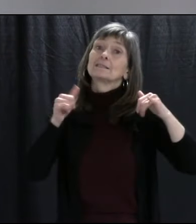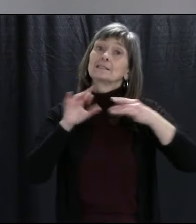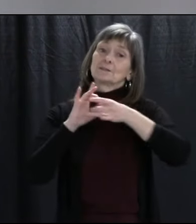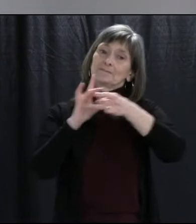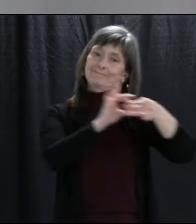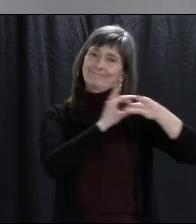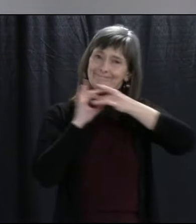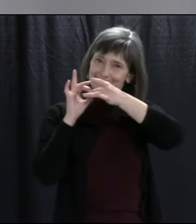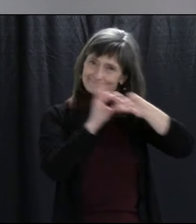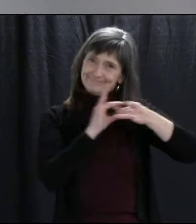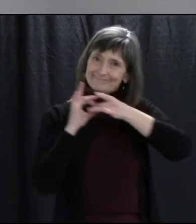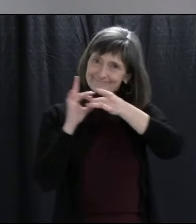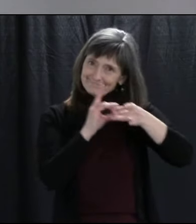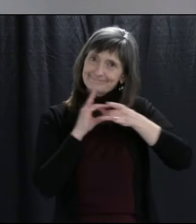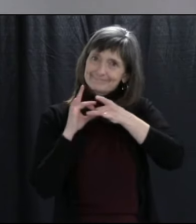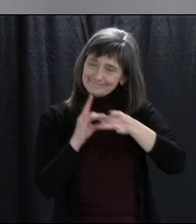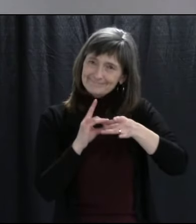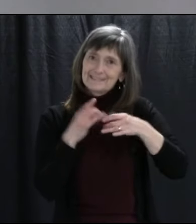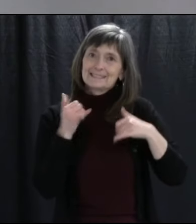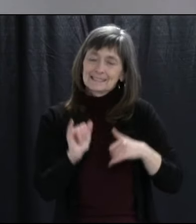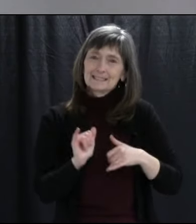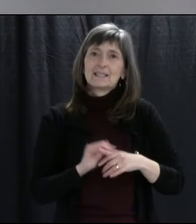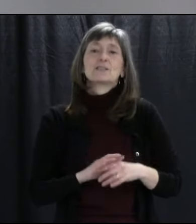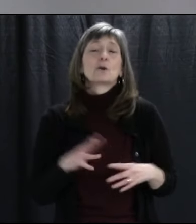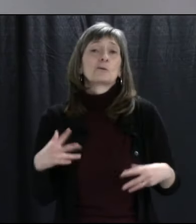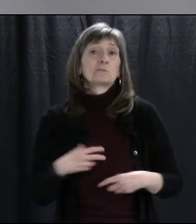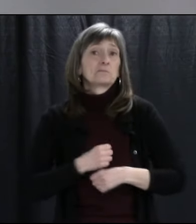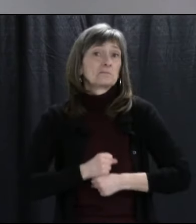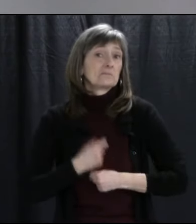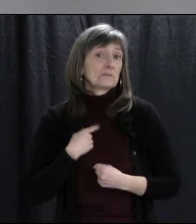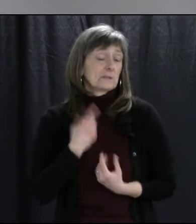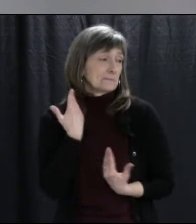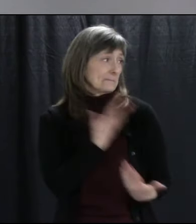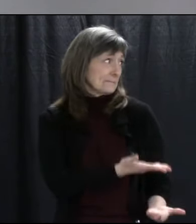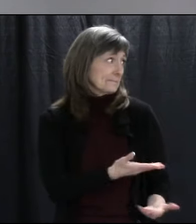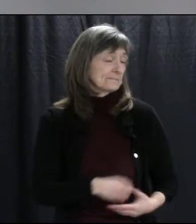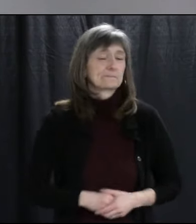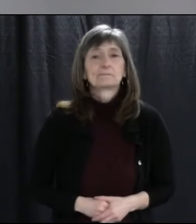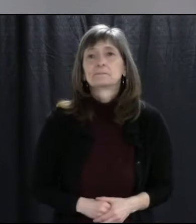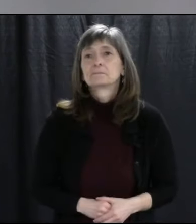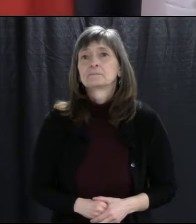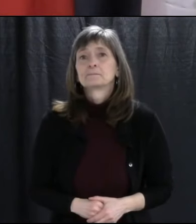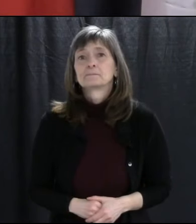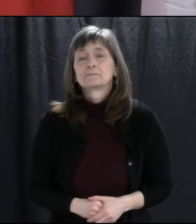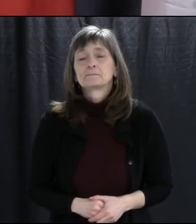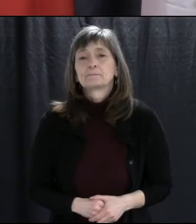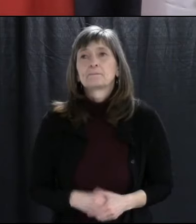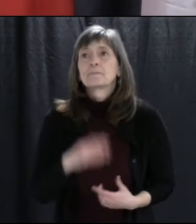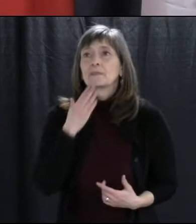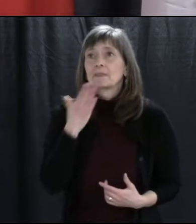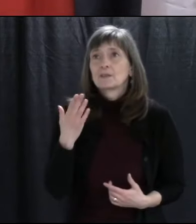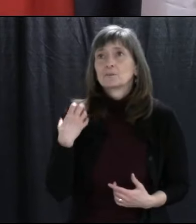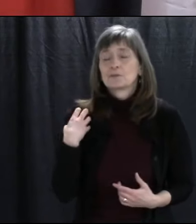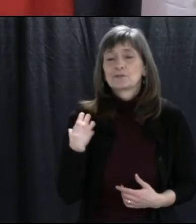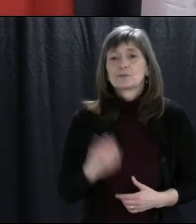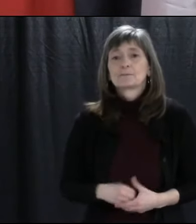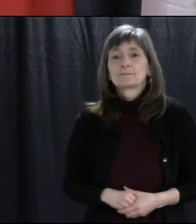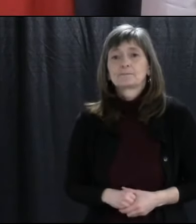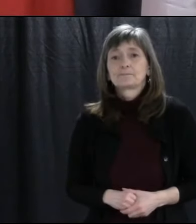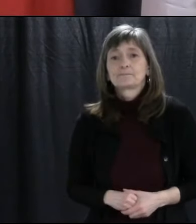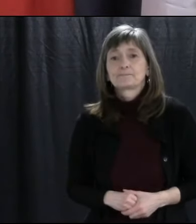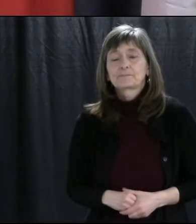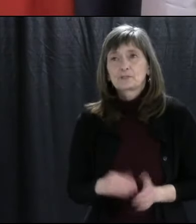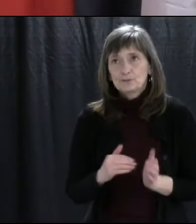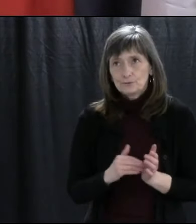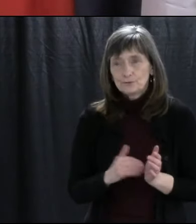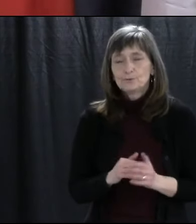by new means. With that, I'll conclude my remarks and hand it back to the Premier. Thank you. Thank you, Minister Hagee and Dr.